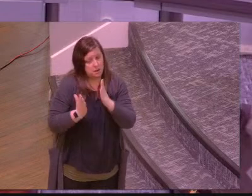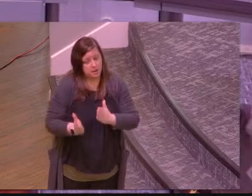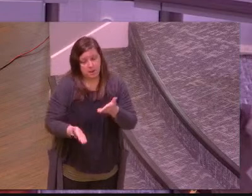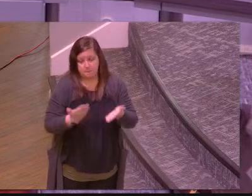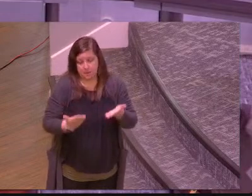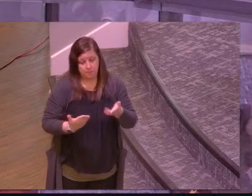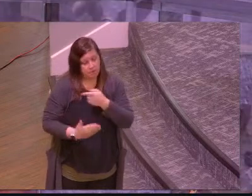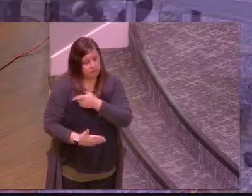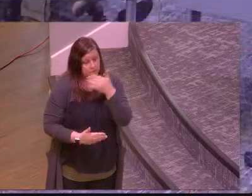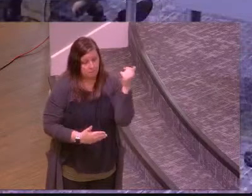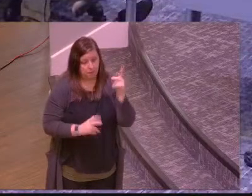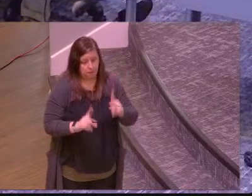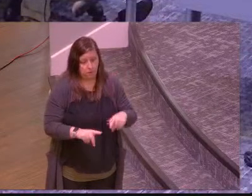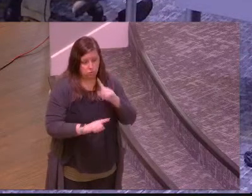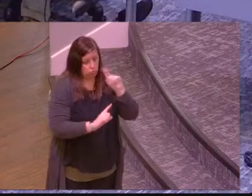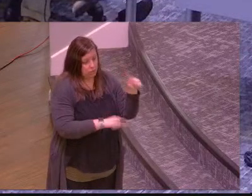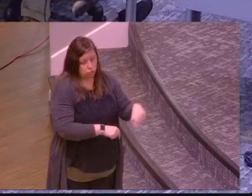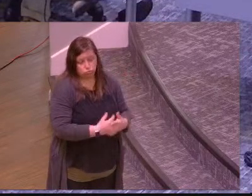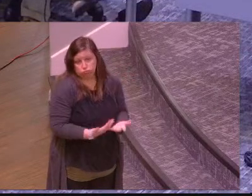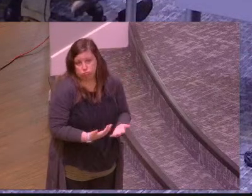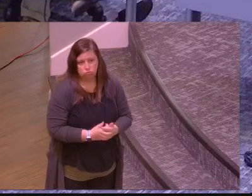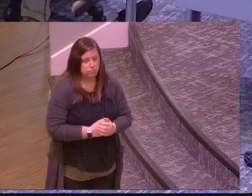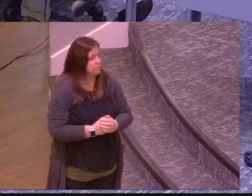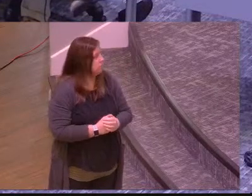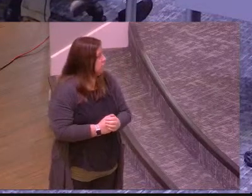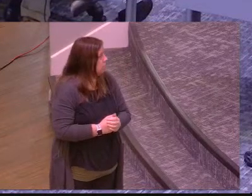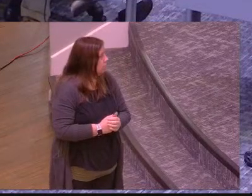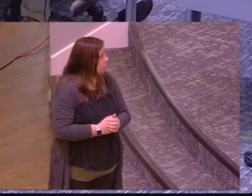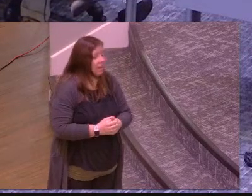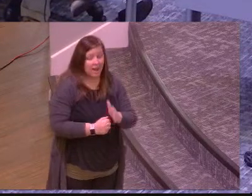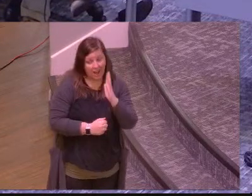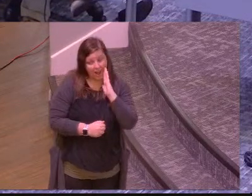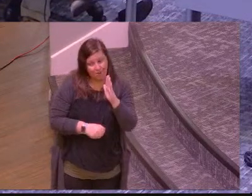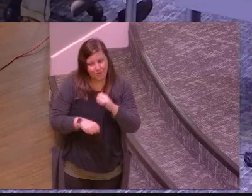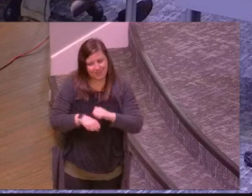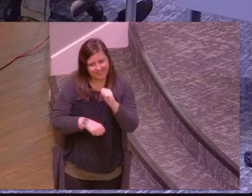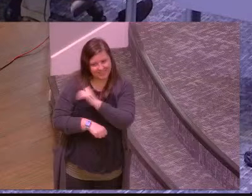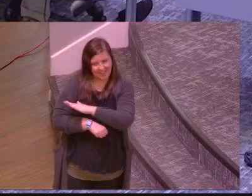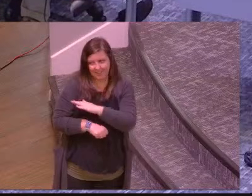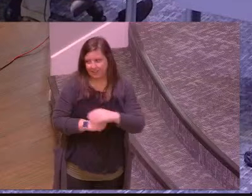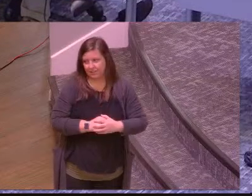All right. I will send them to you.